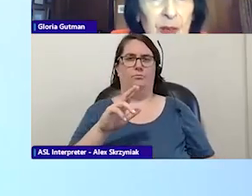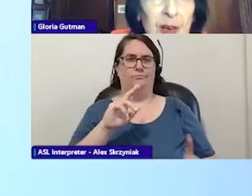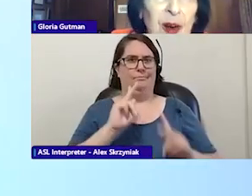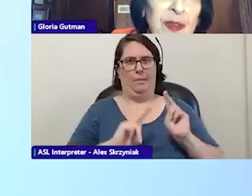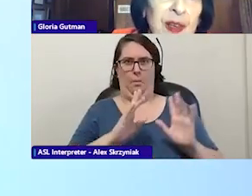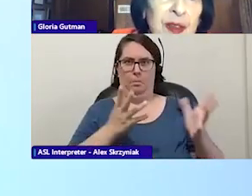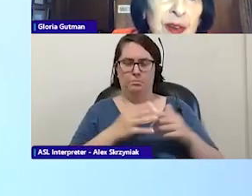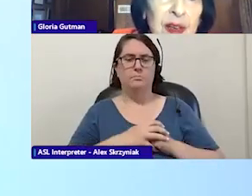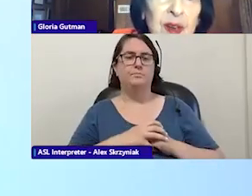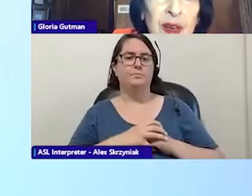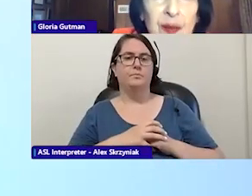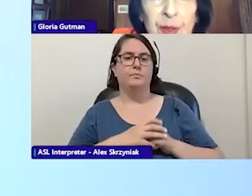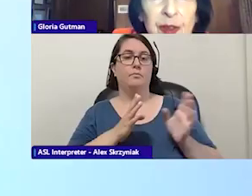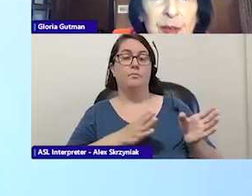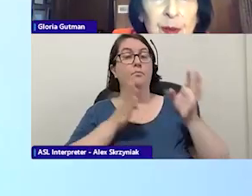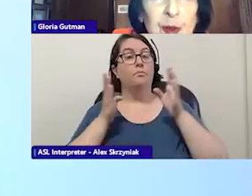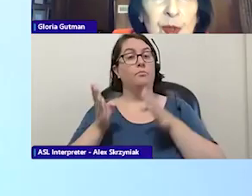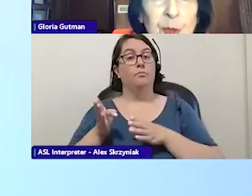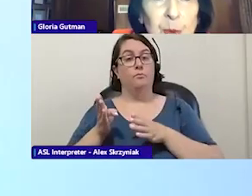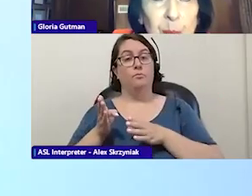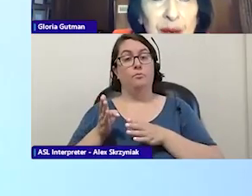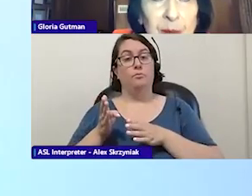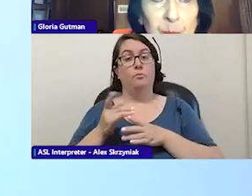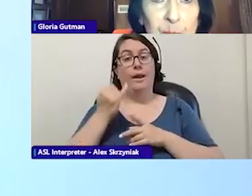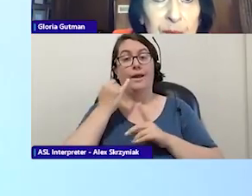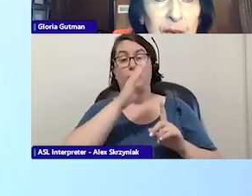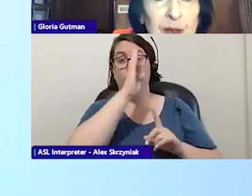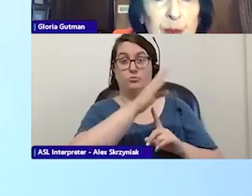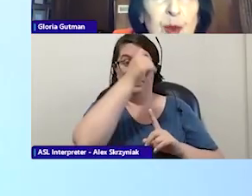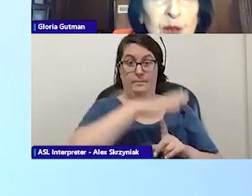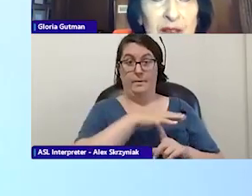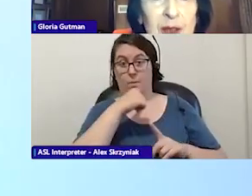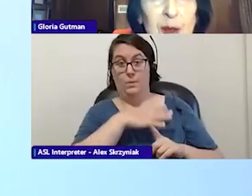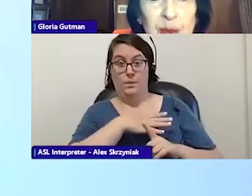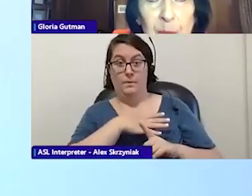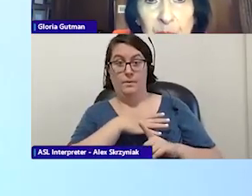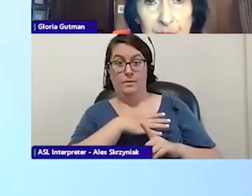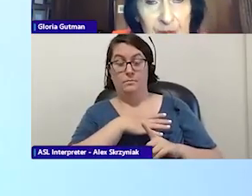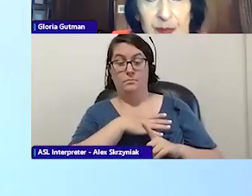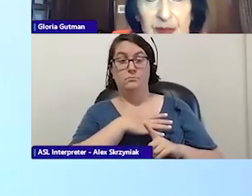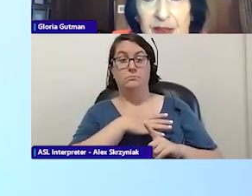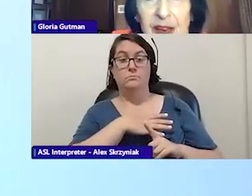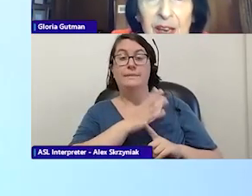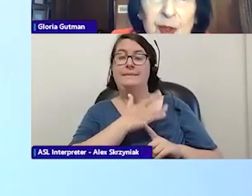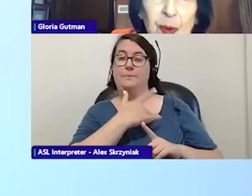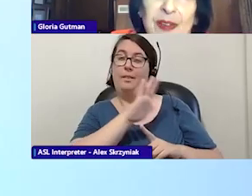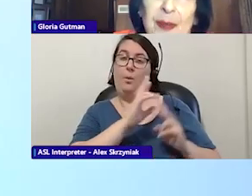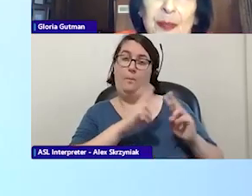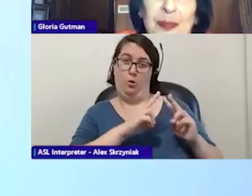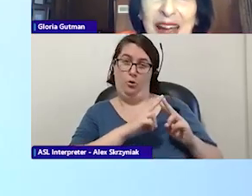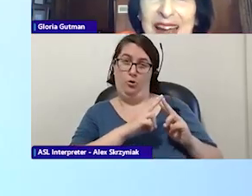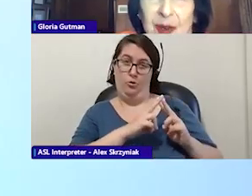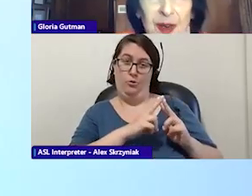And on the other hand, with heterosexual men and women, it's most likely to be their partner. So